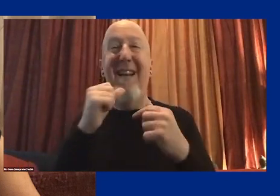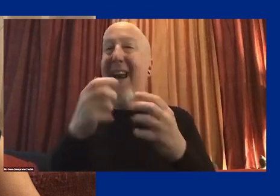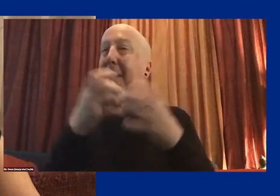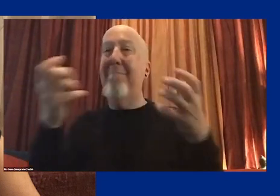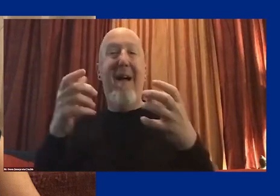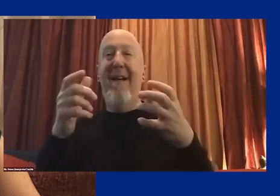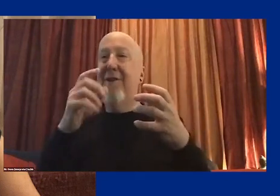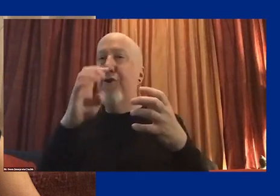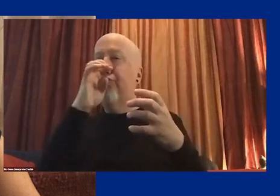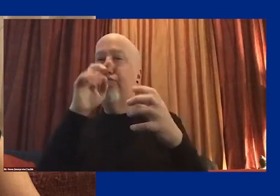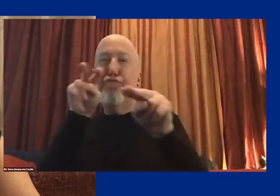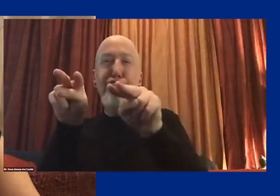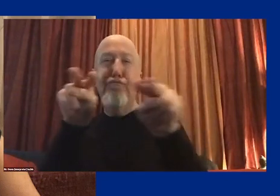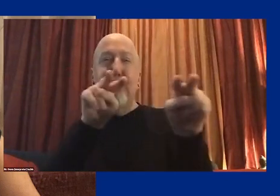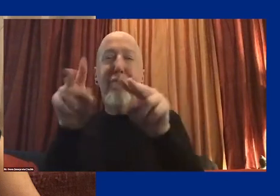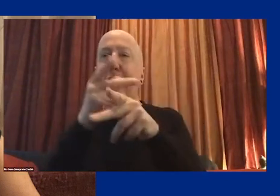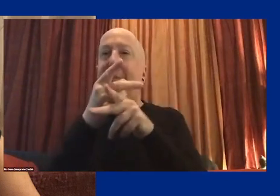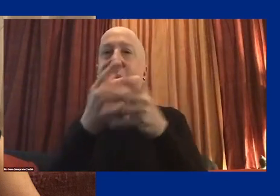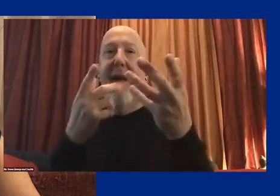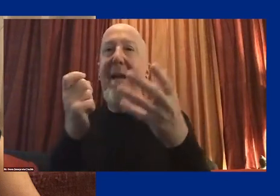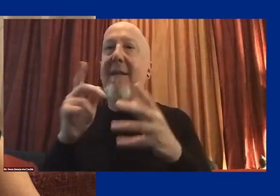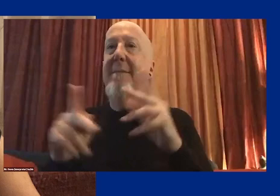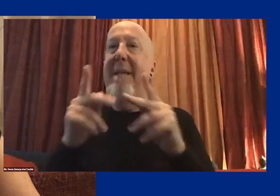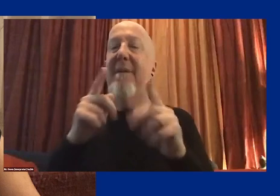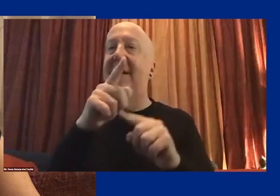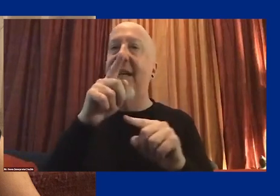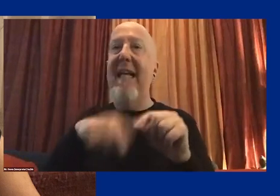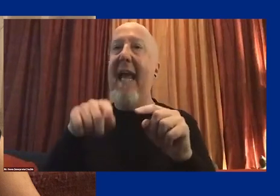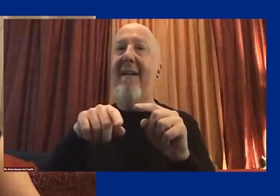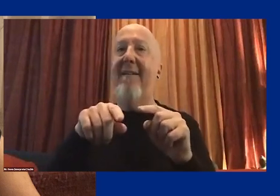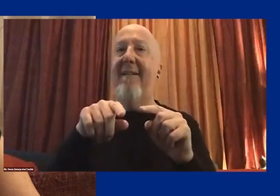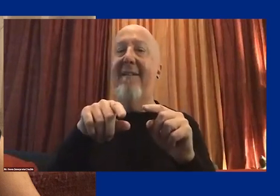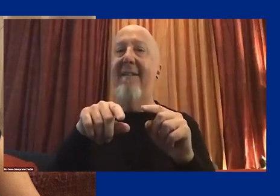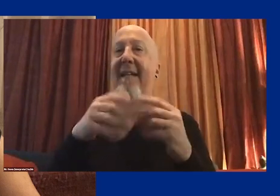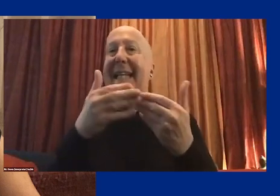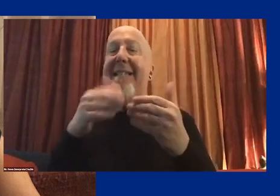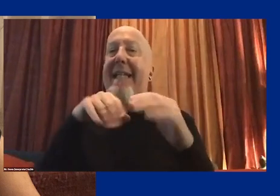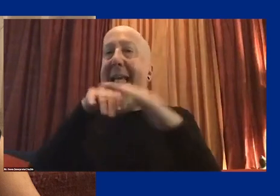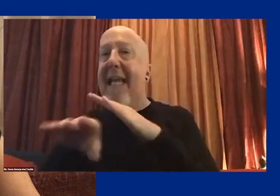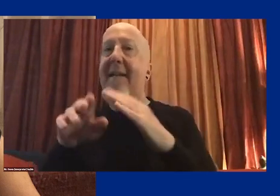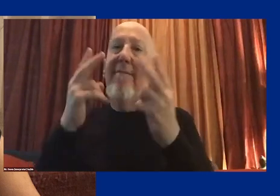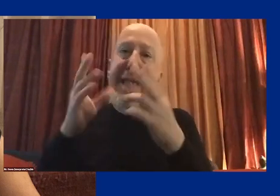people can't come into the hospital and emergency rooms as they might normally.